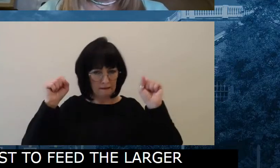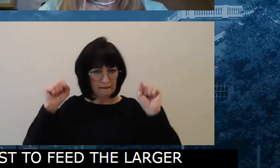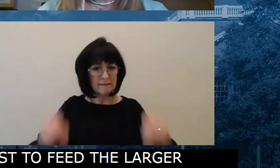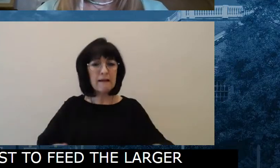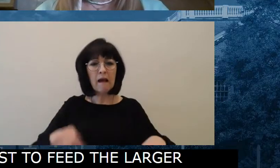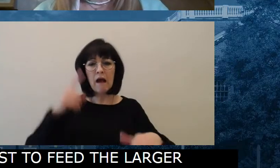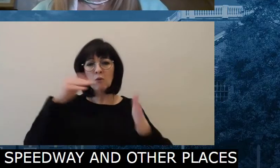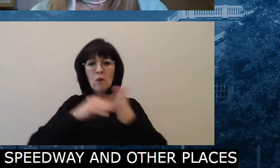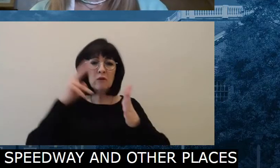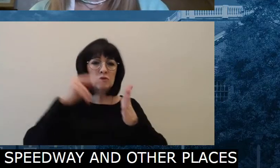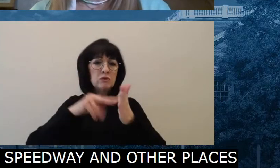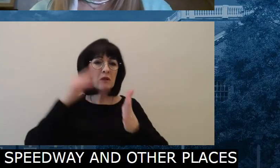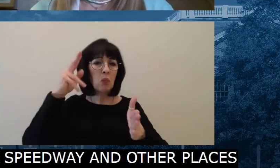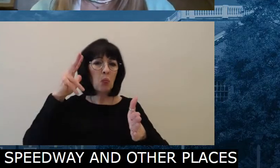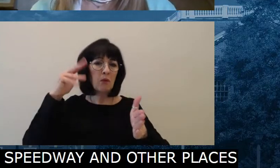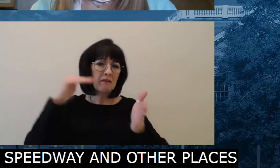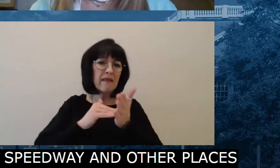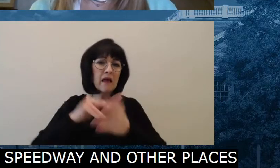add anything to that?